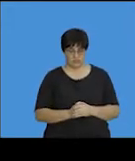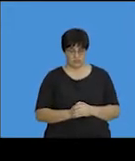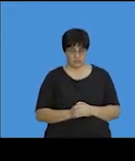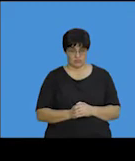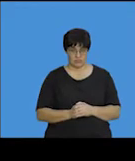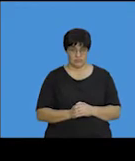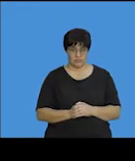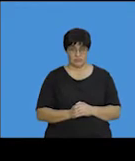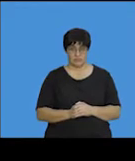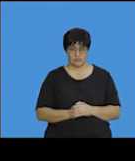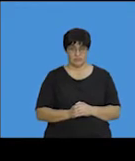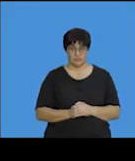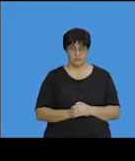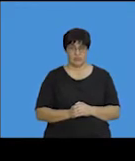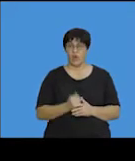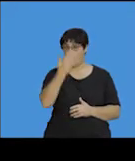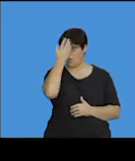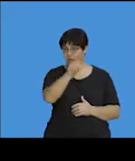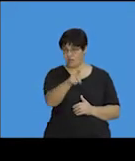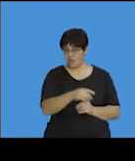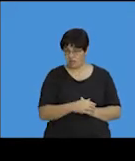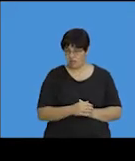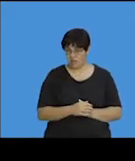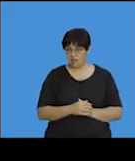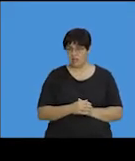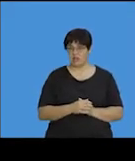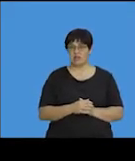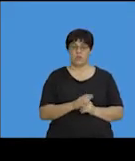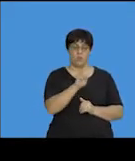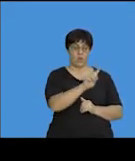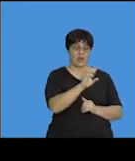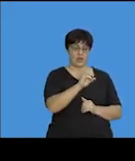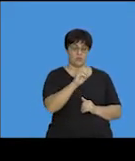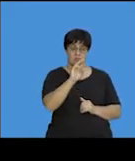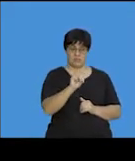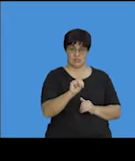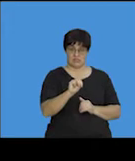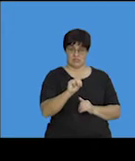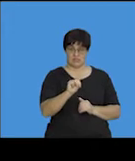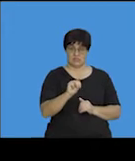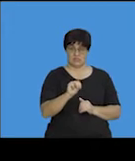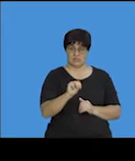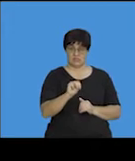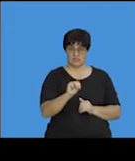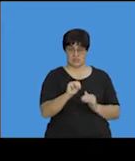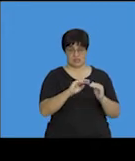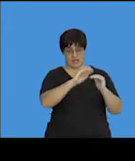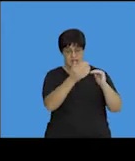the ground. So we know that it was 100